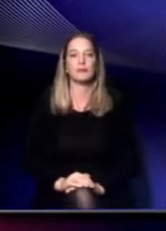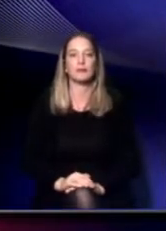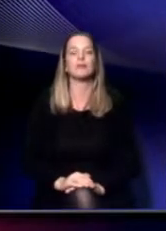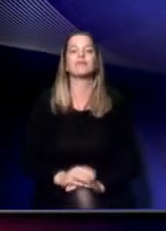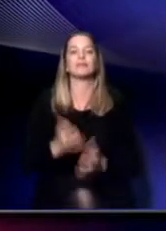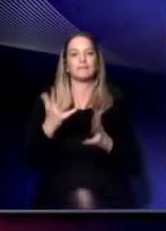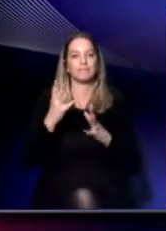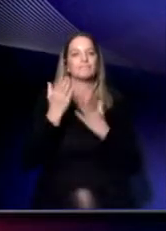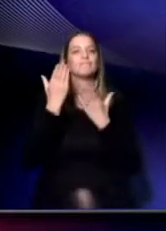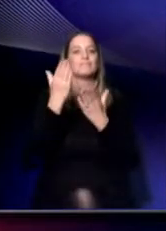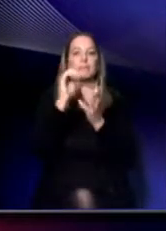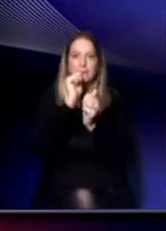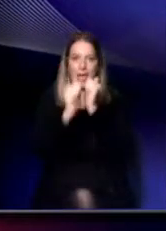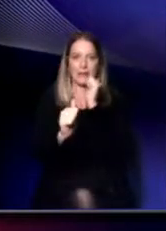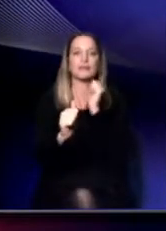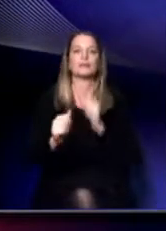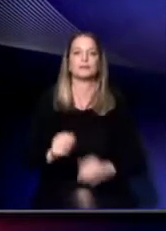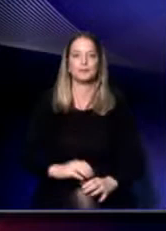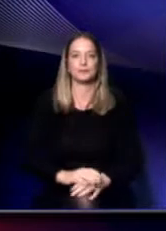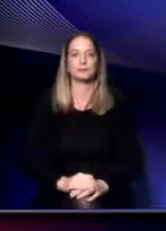The motion passes.